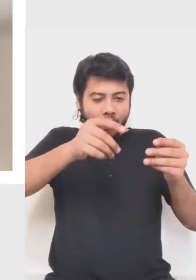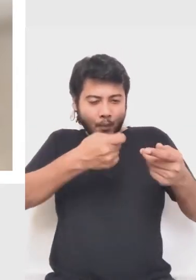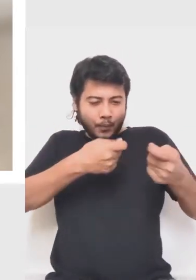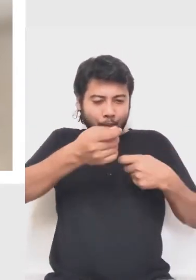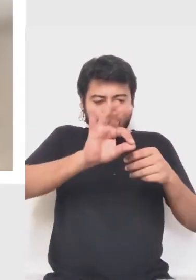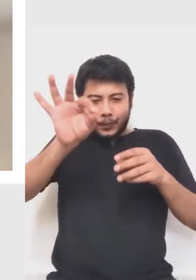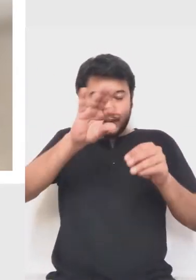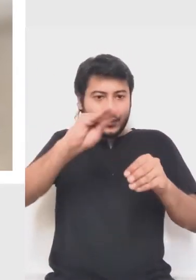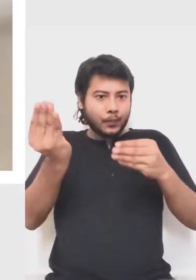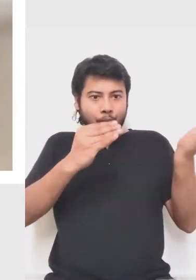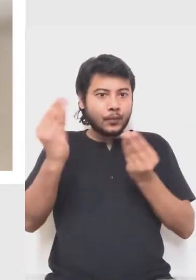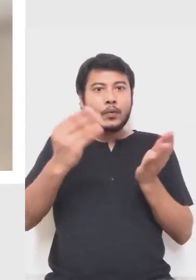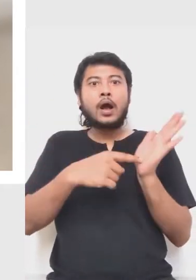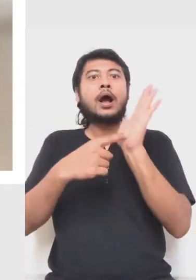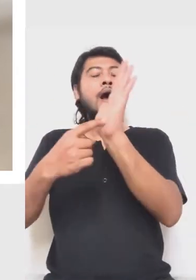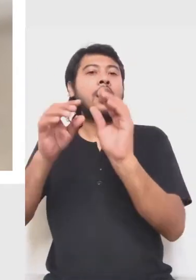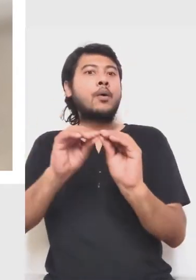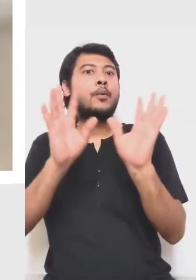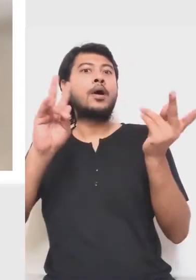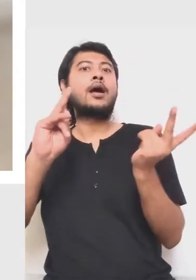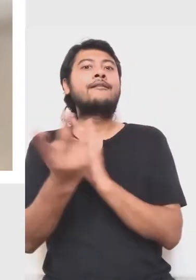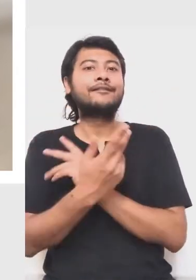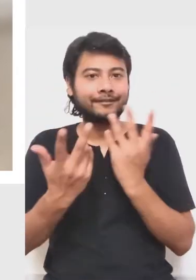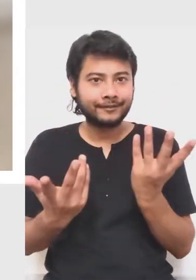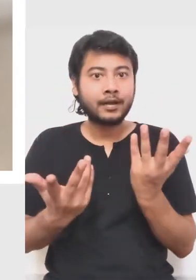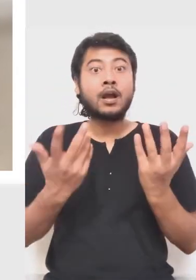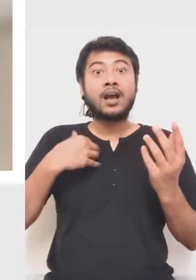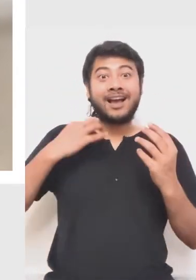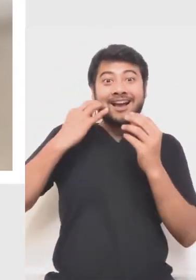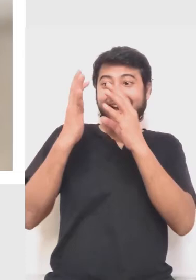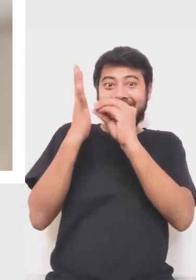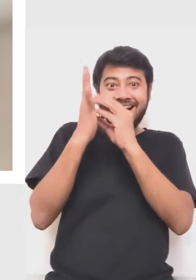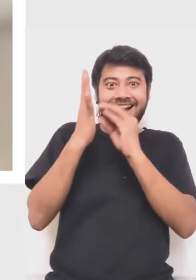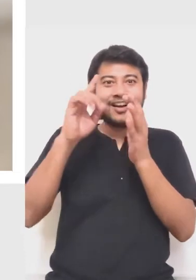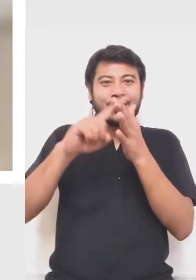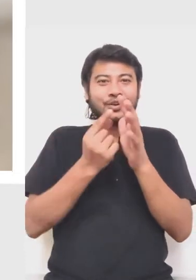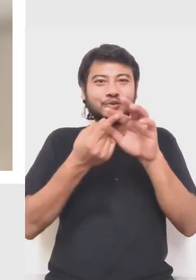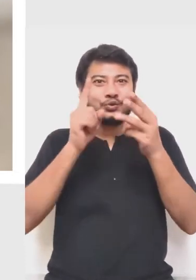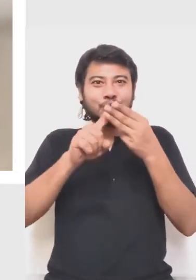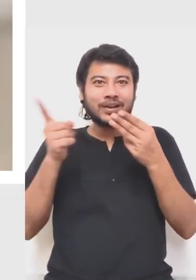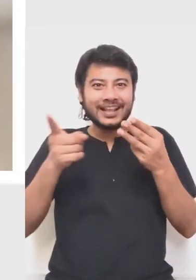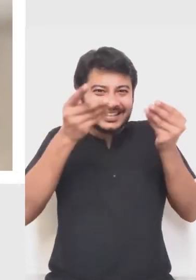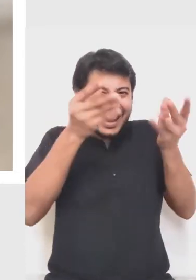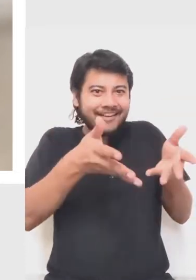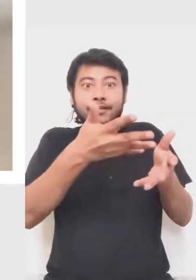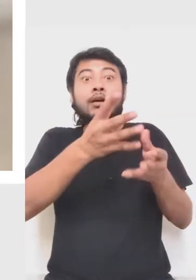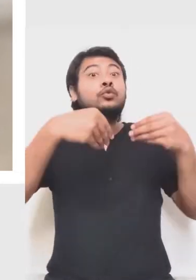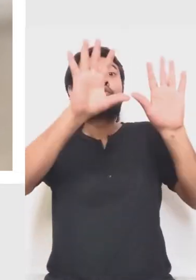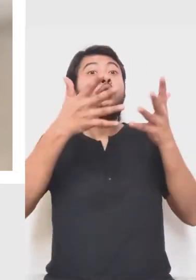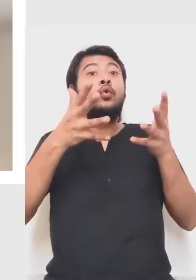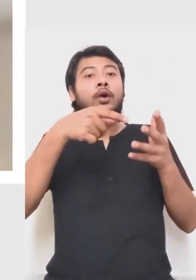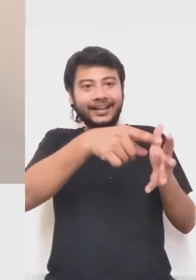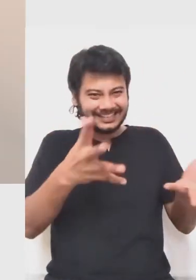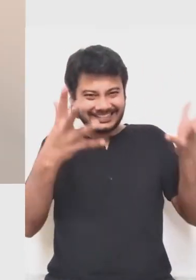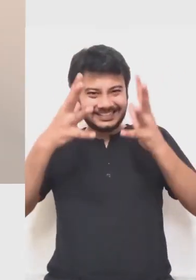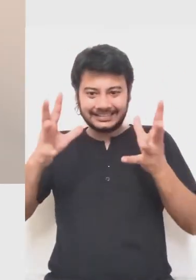his canvas, transforming them into sculptures. He would pack the discarded threads tightly into a box, add water